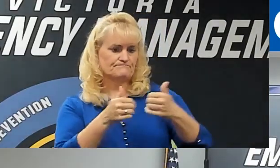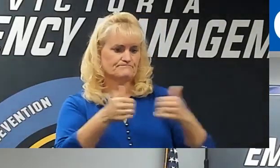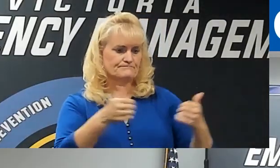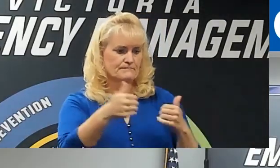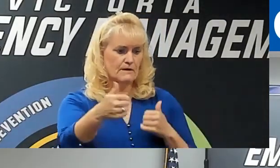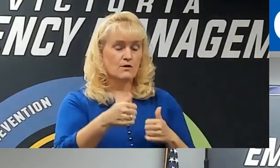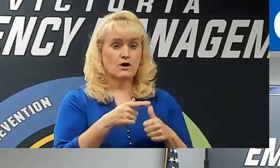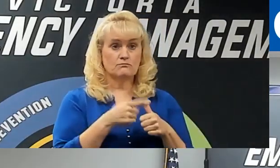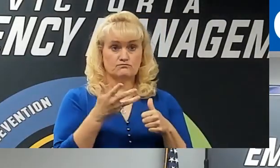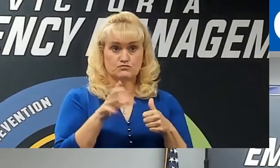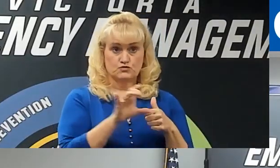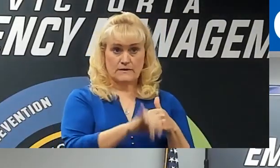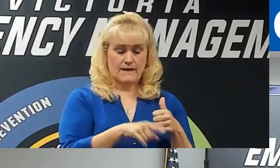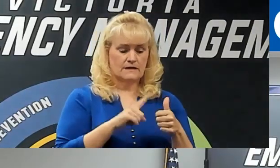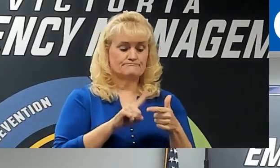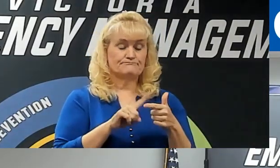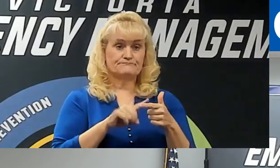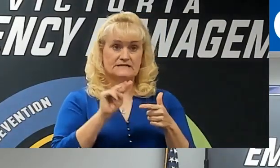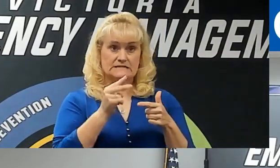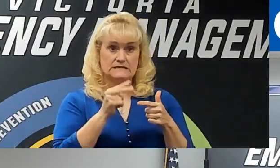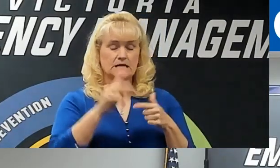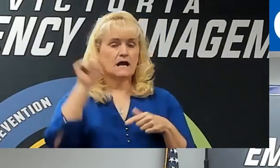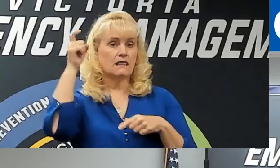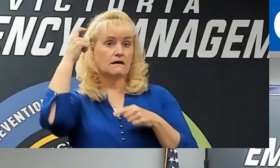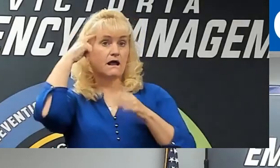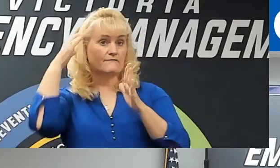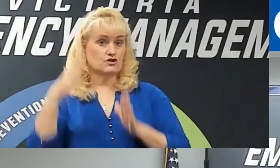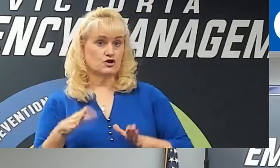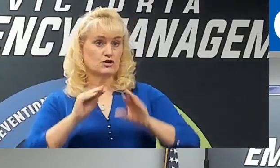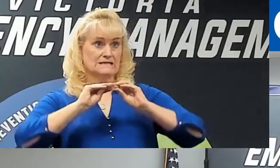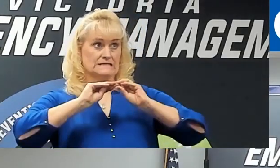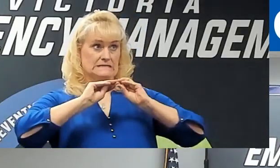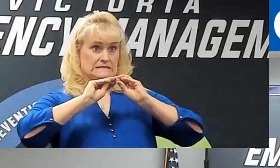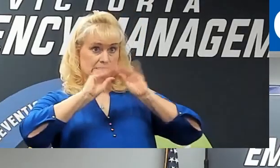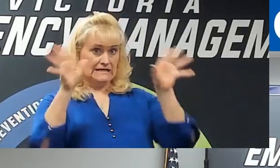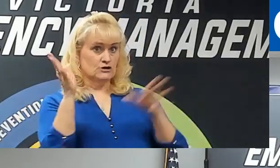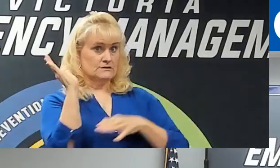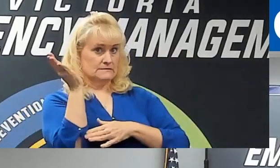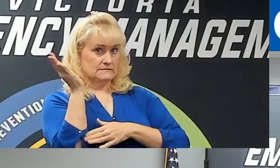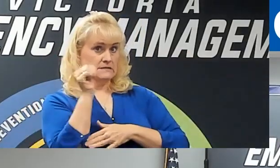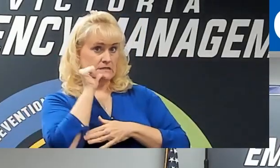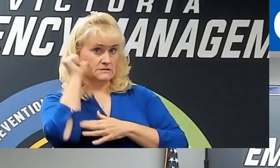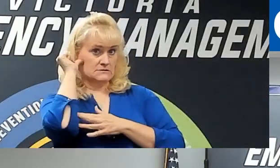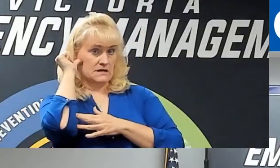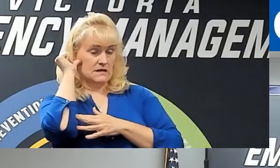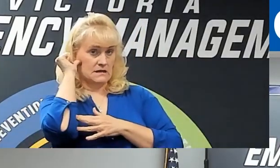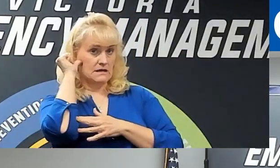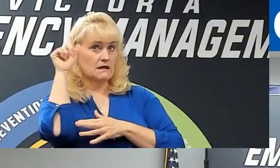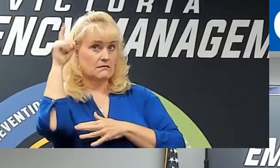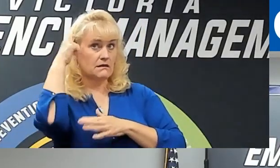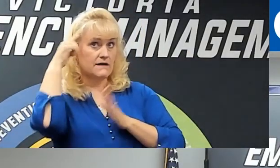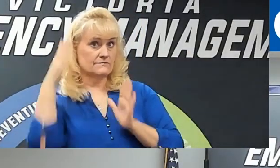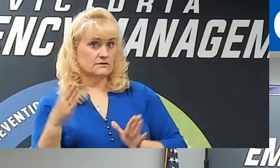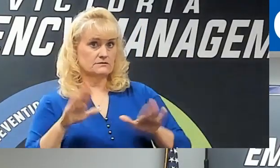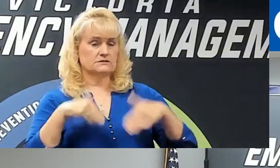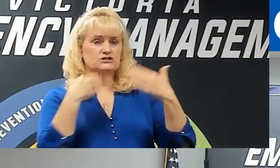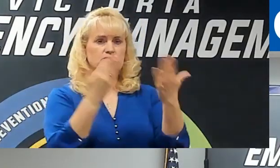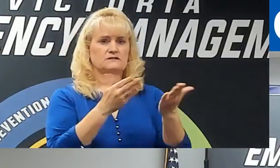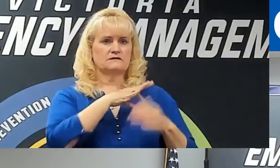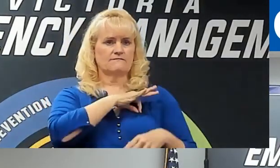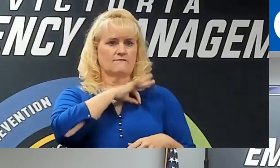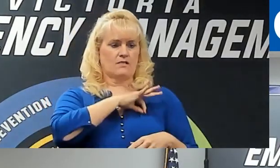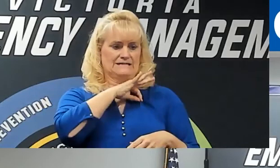thing that the governor made very clear yesterday was he strongly suggested the voluntary use